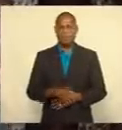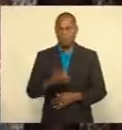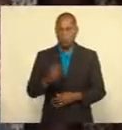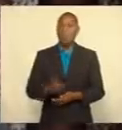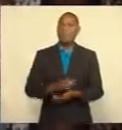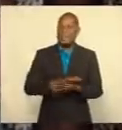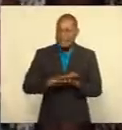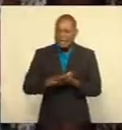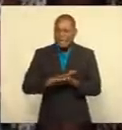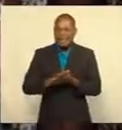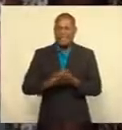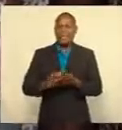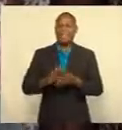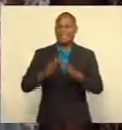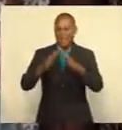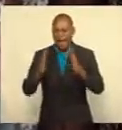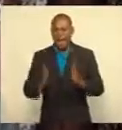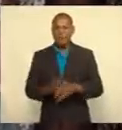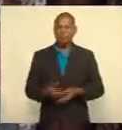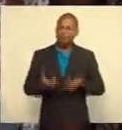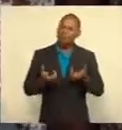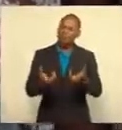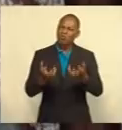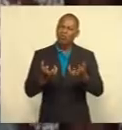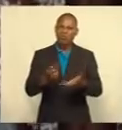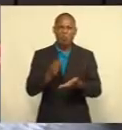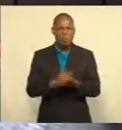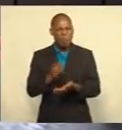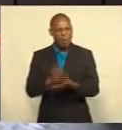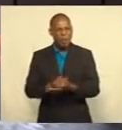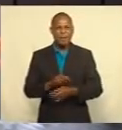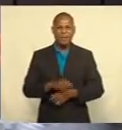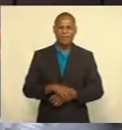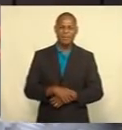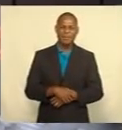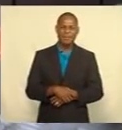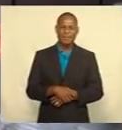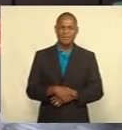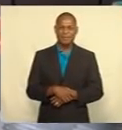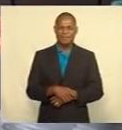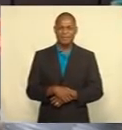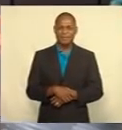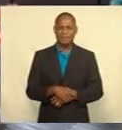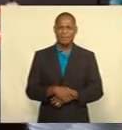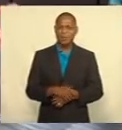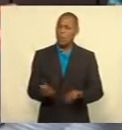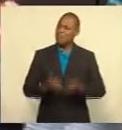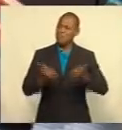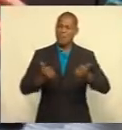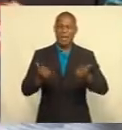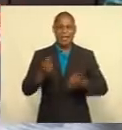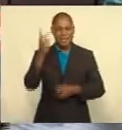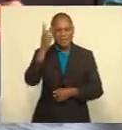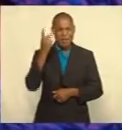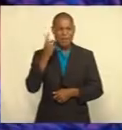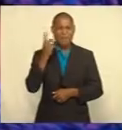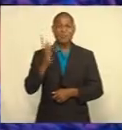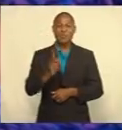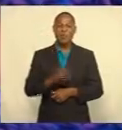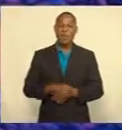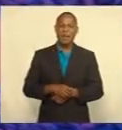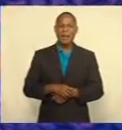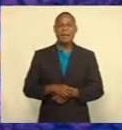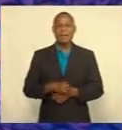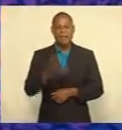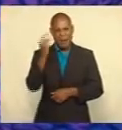food, and I'm thankful for the Lord for this holiday. Just like many parents, this mother is happy to have her children